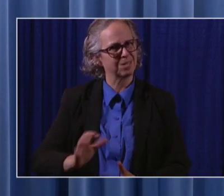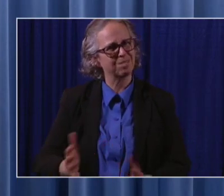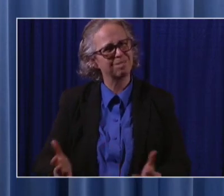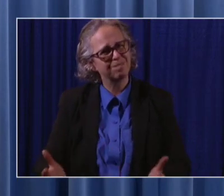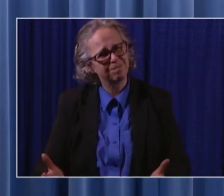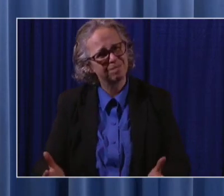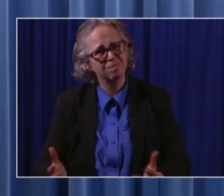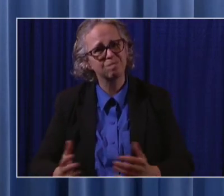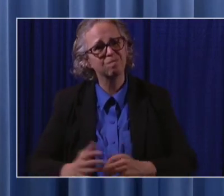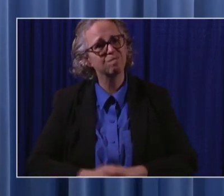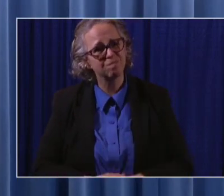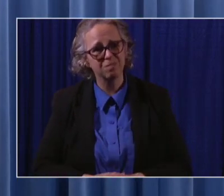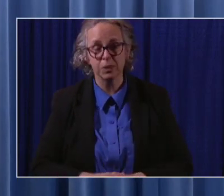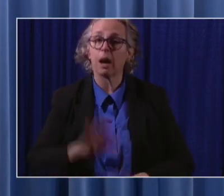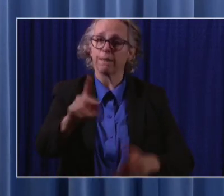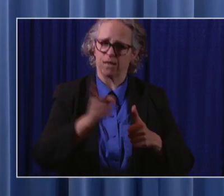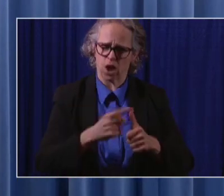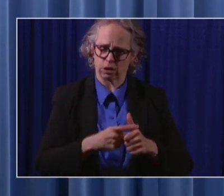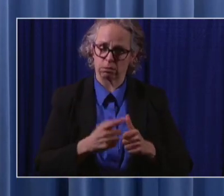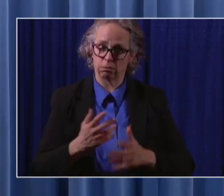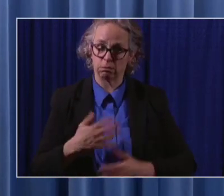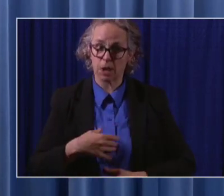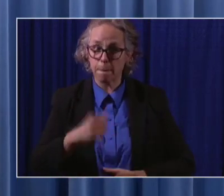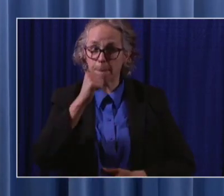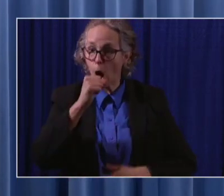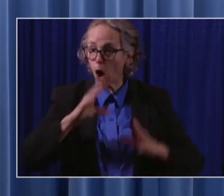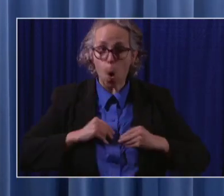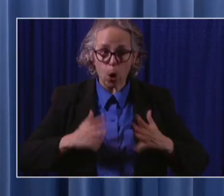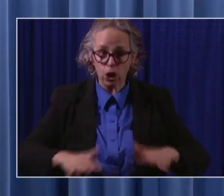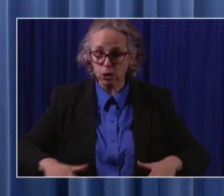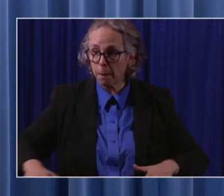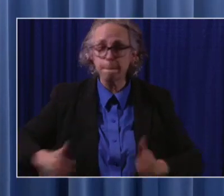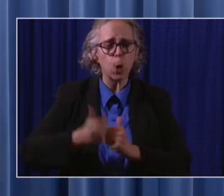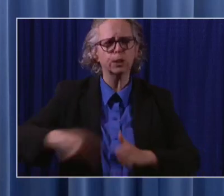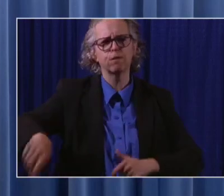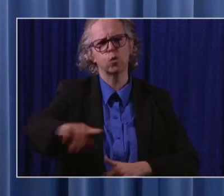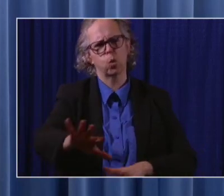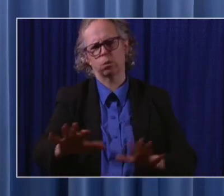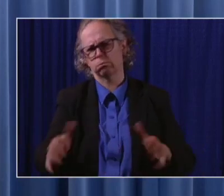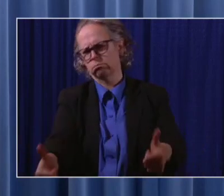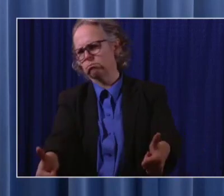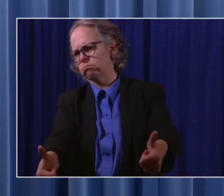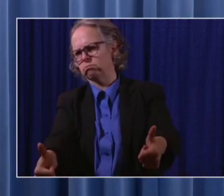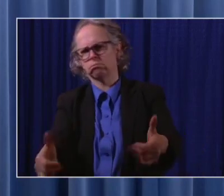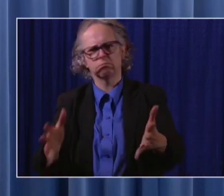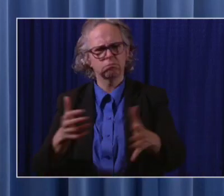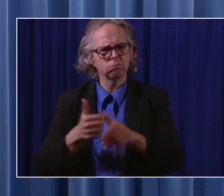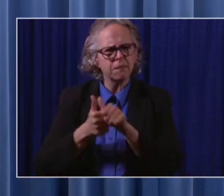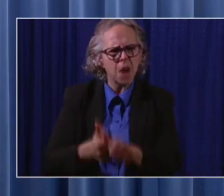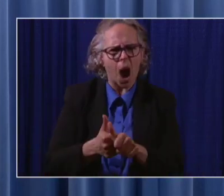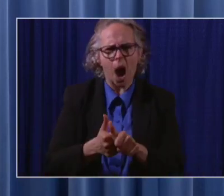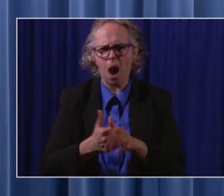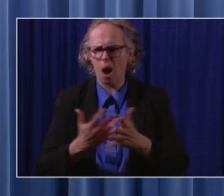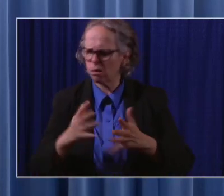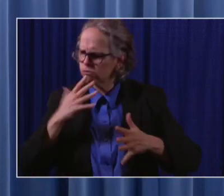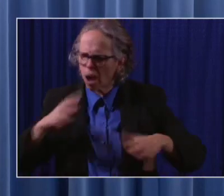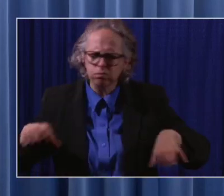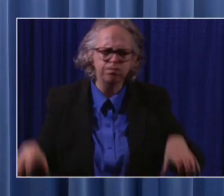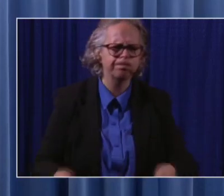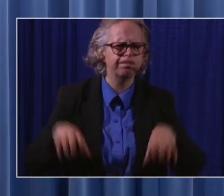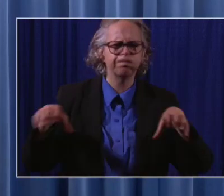most of you are doing a phenomenal job. You're following the directions. You're doing everything you can to keep your bar open.